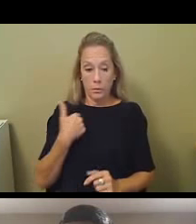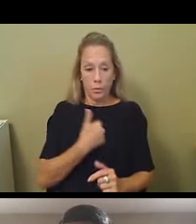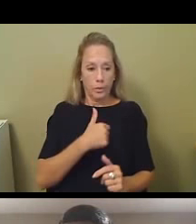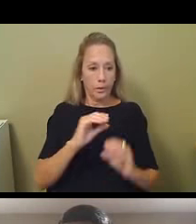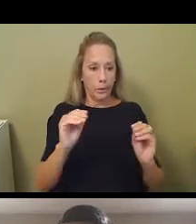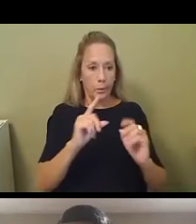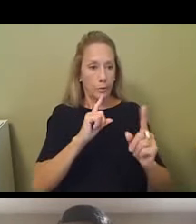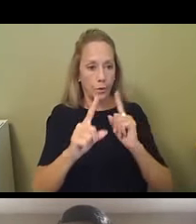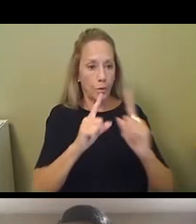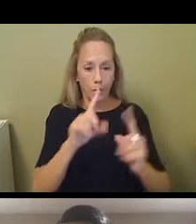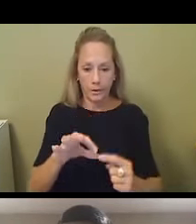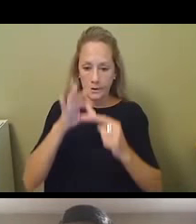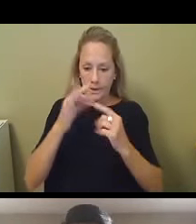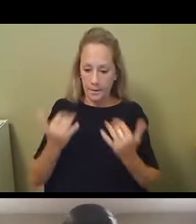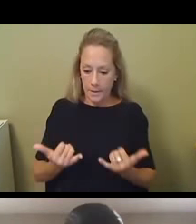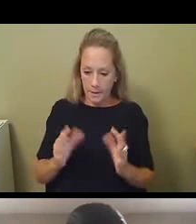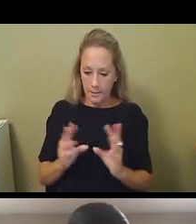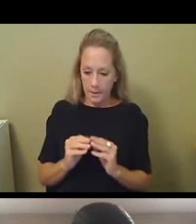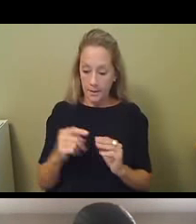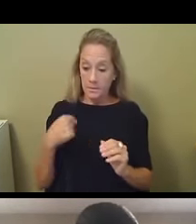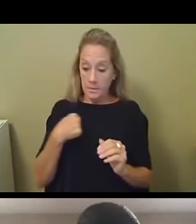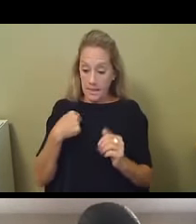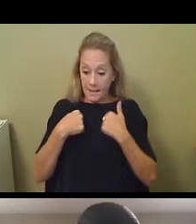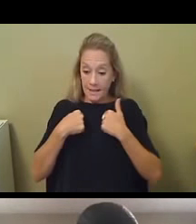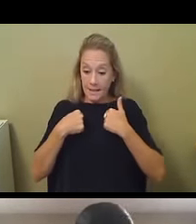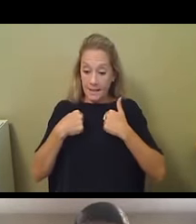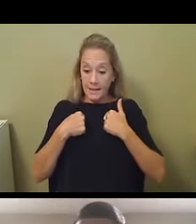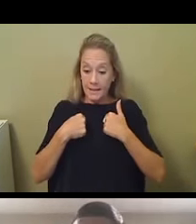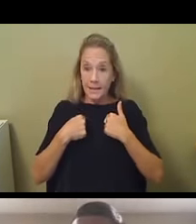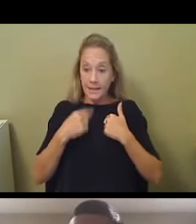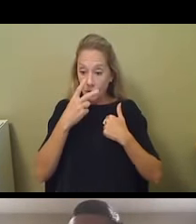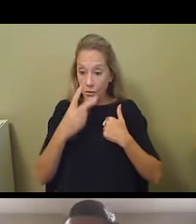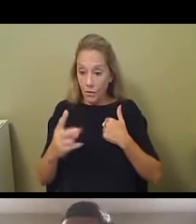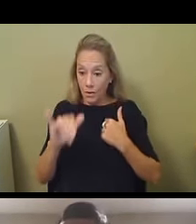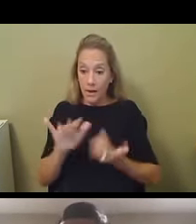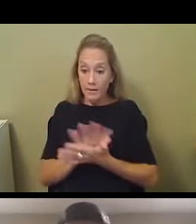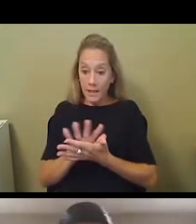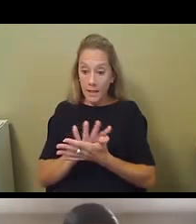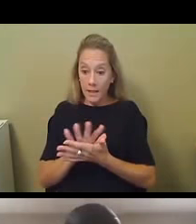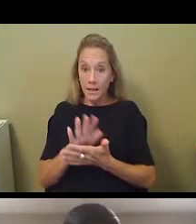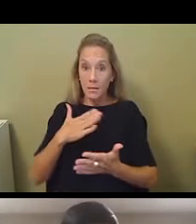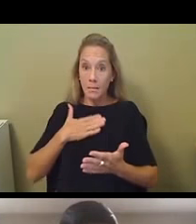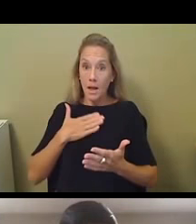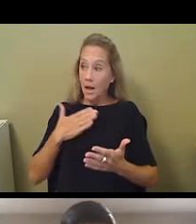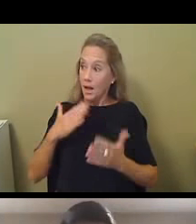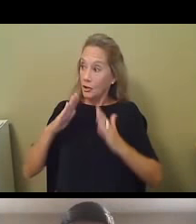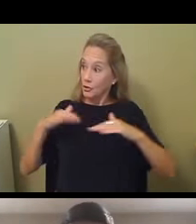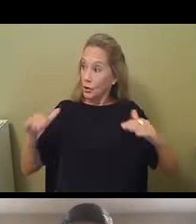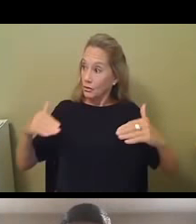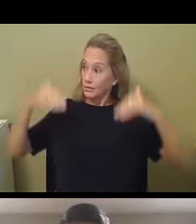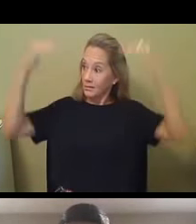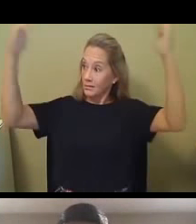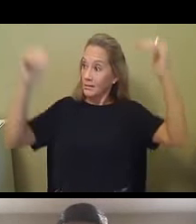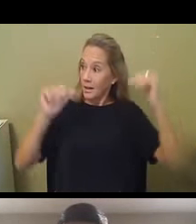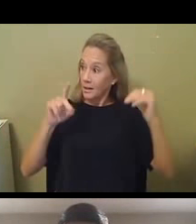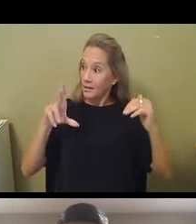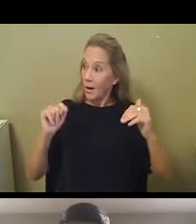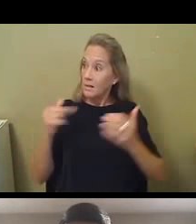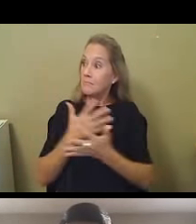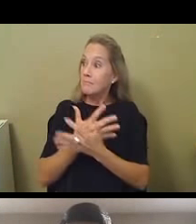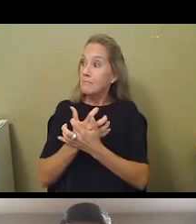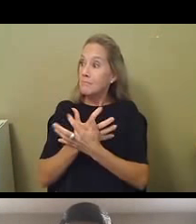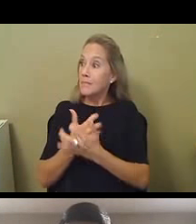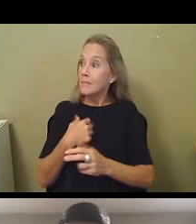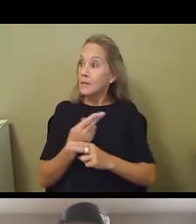except in this forum. You know, my family, my grown children here in Knoxville begged me to start using an